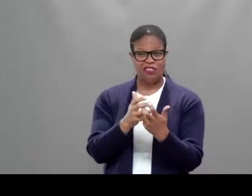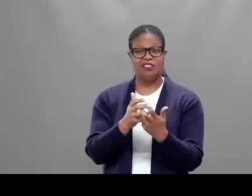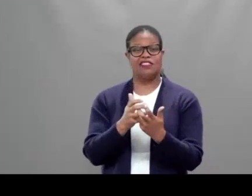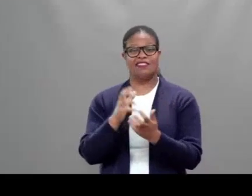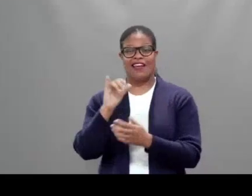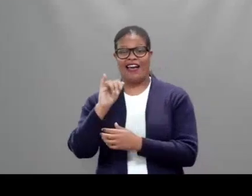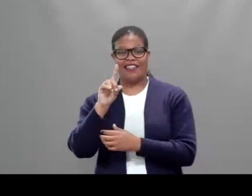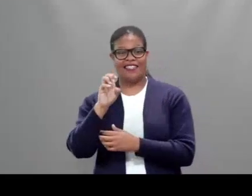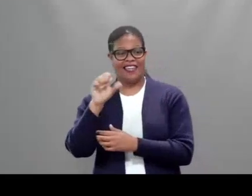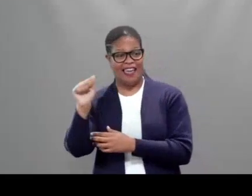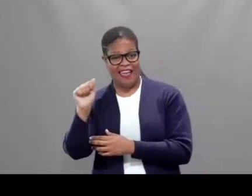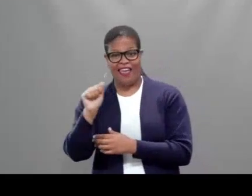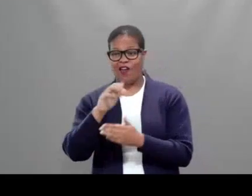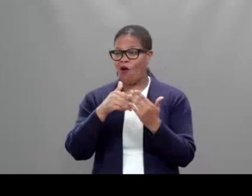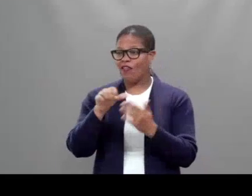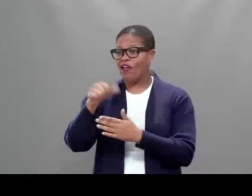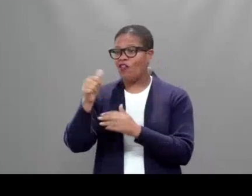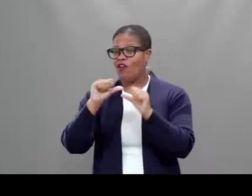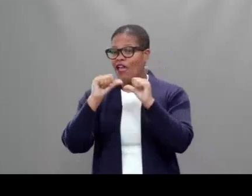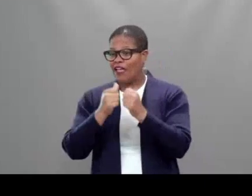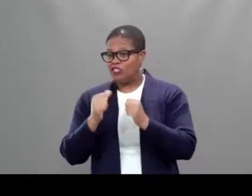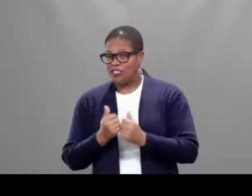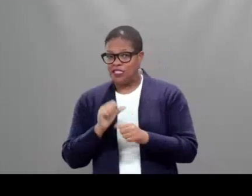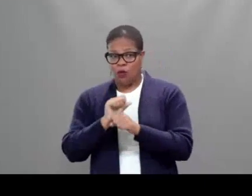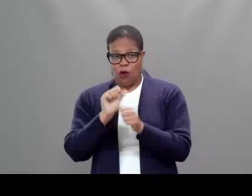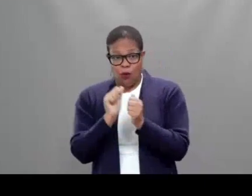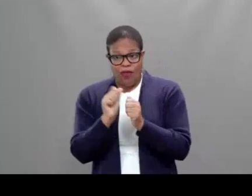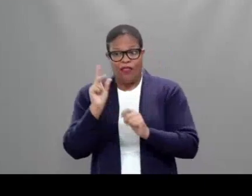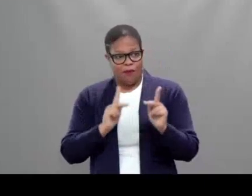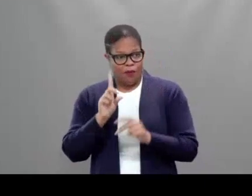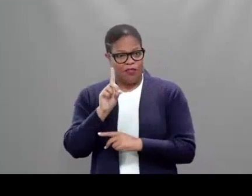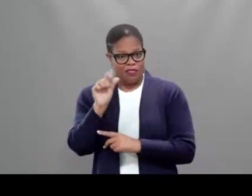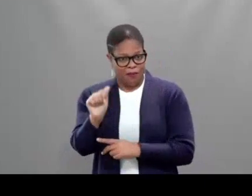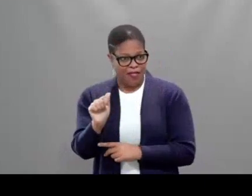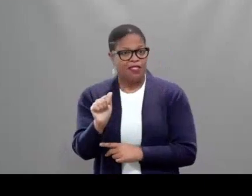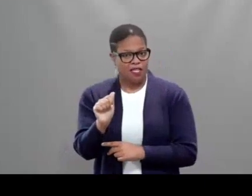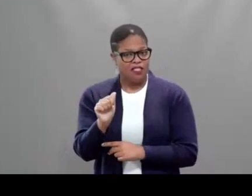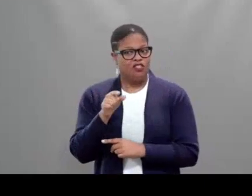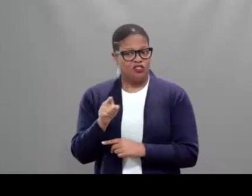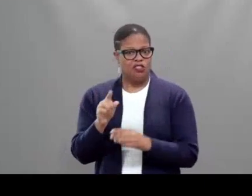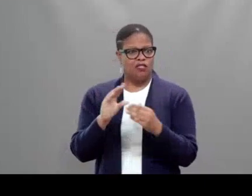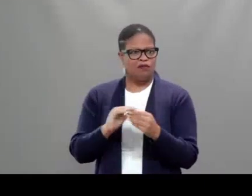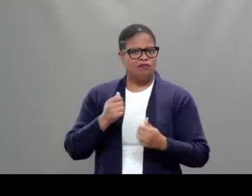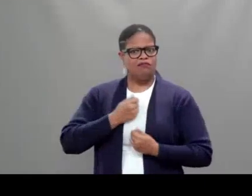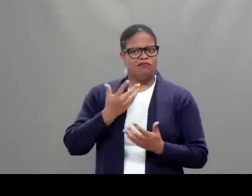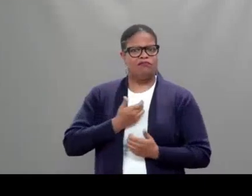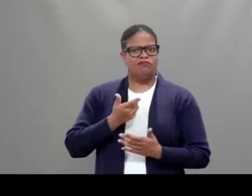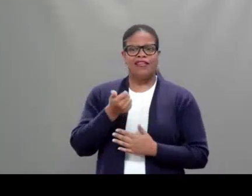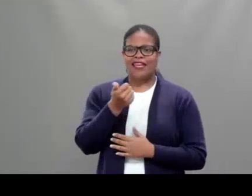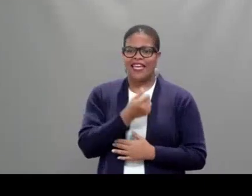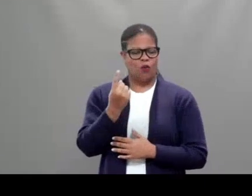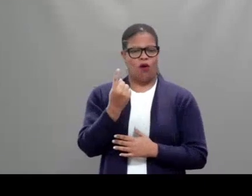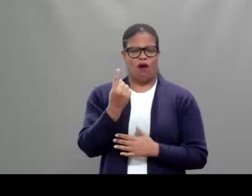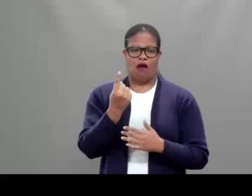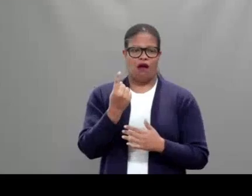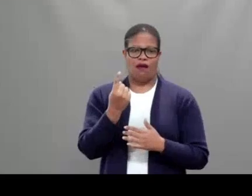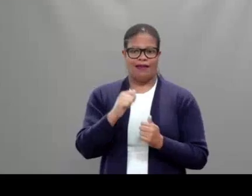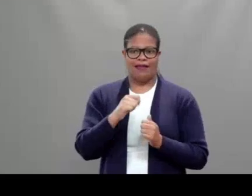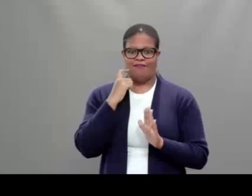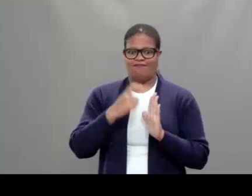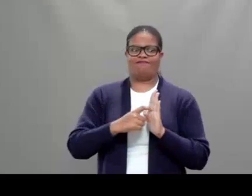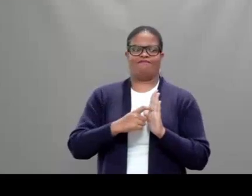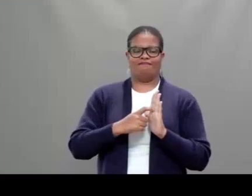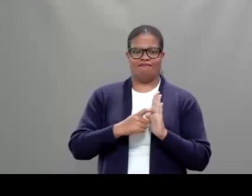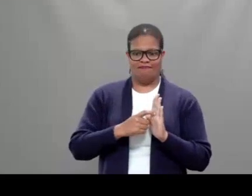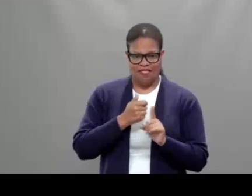and IDA and all the agencies that work with people with disabilities, that anyone can find themselves in a